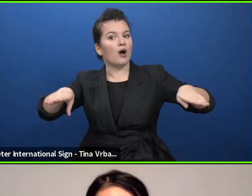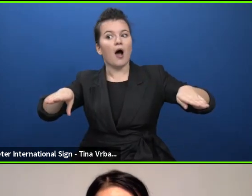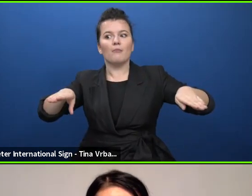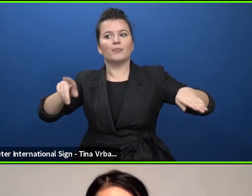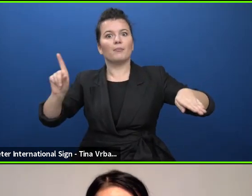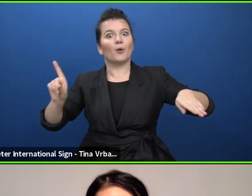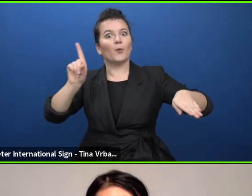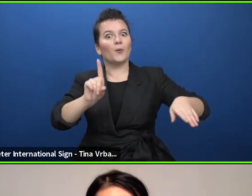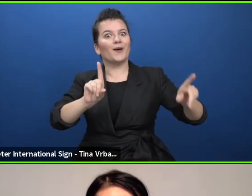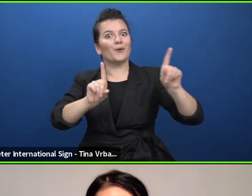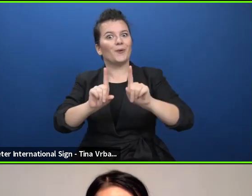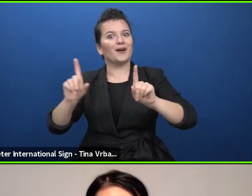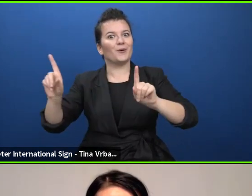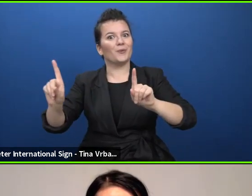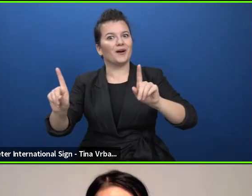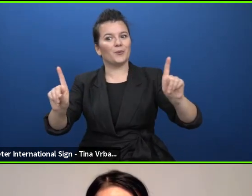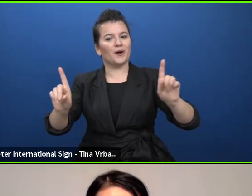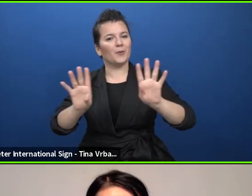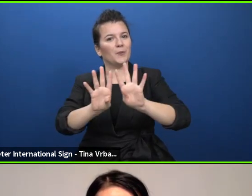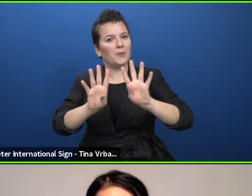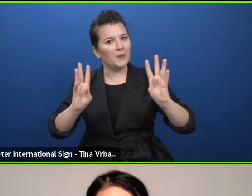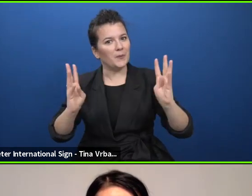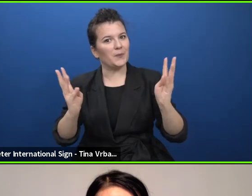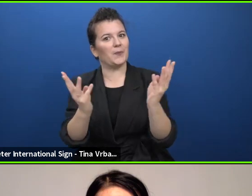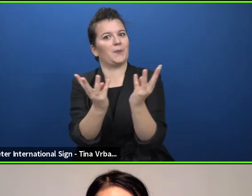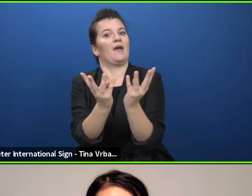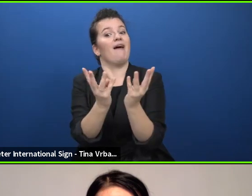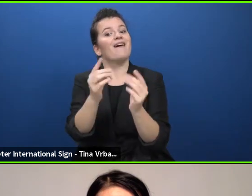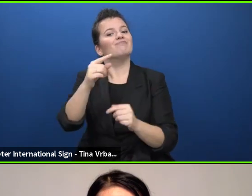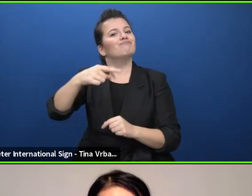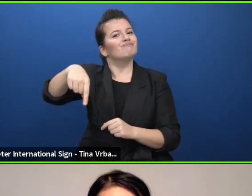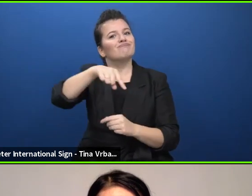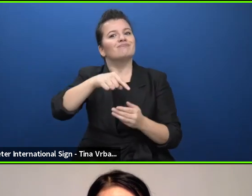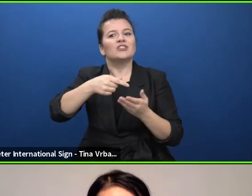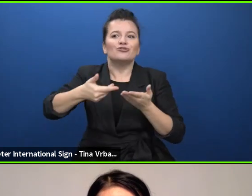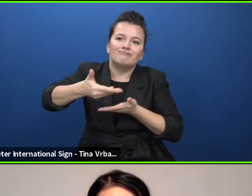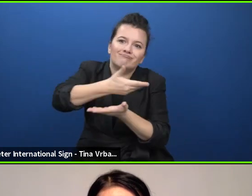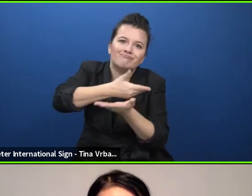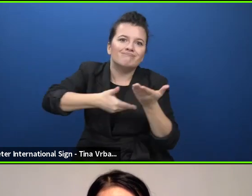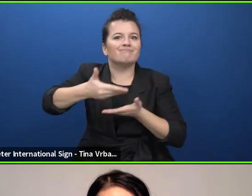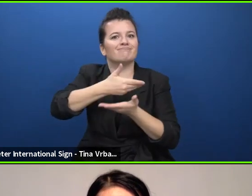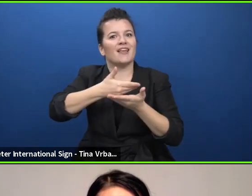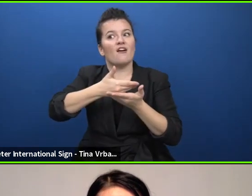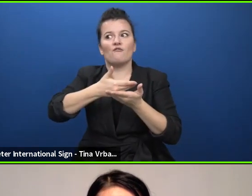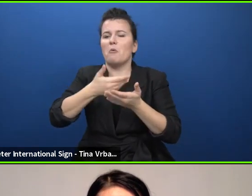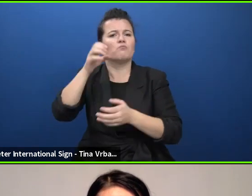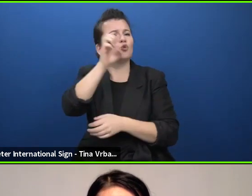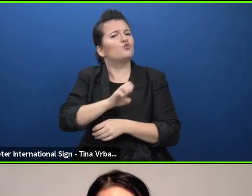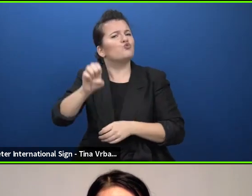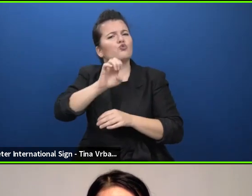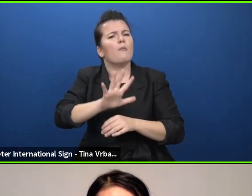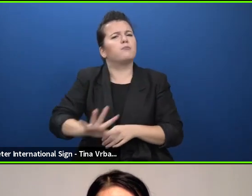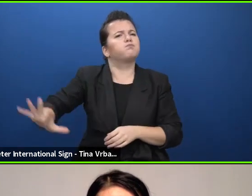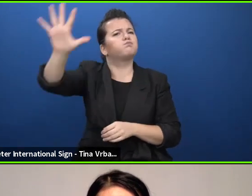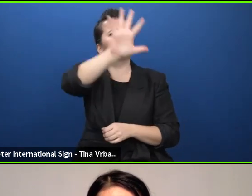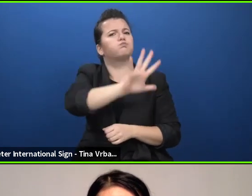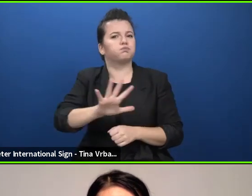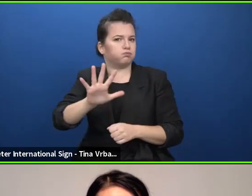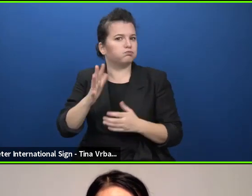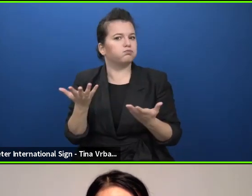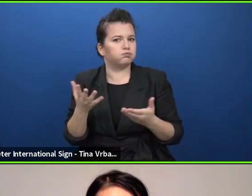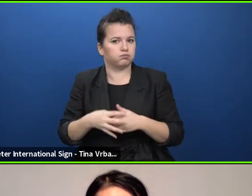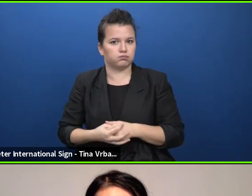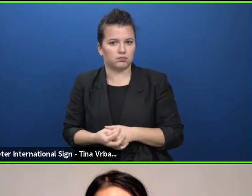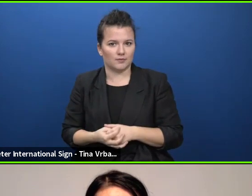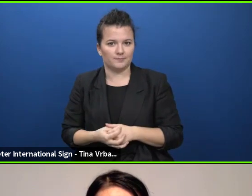welcome space for exchange in Europe, as it doesn't exist outside, obviously, very very